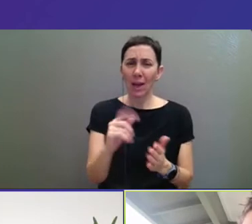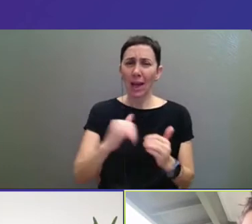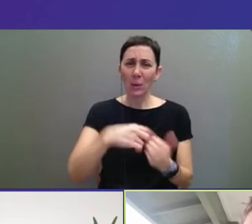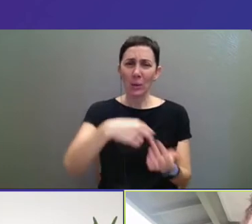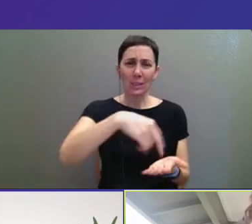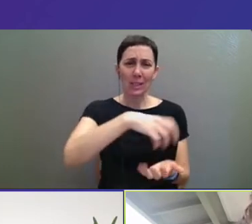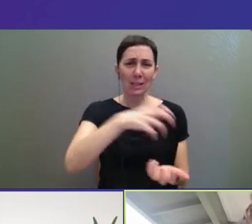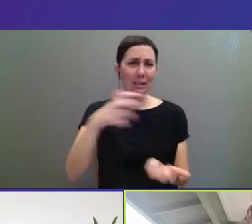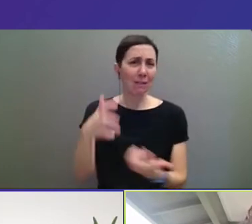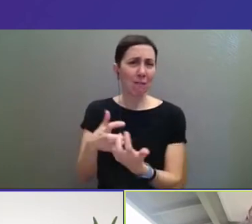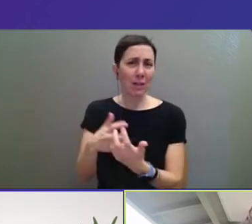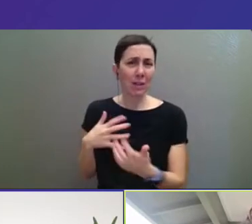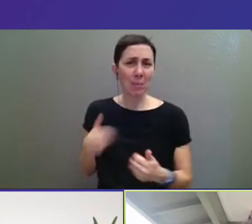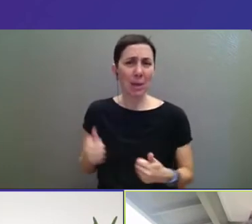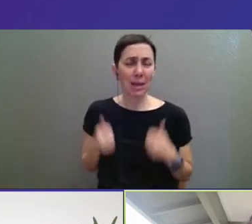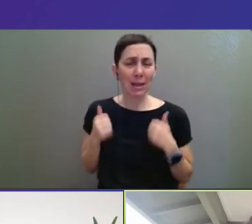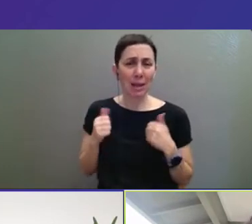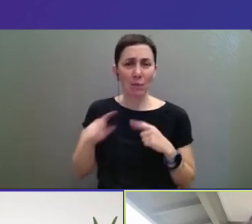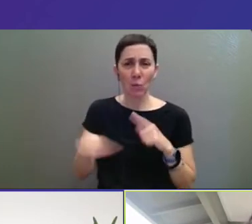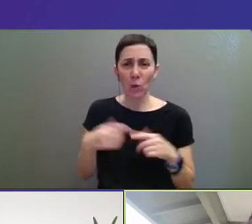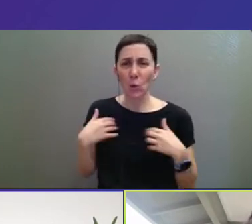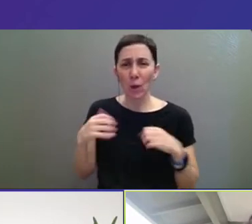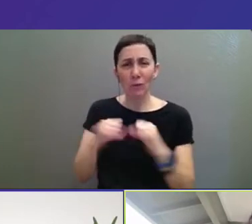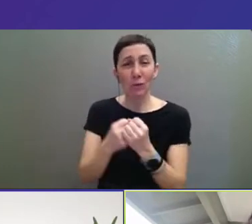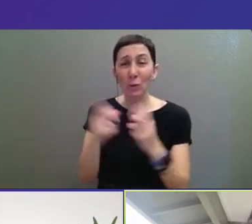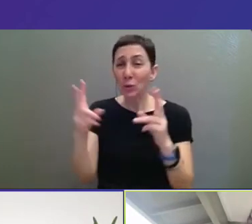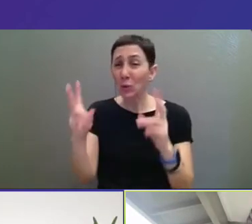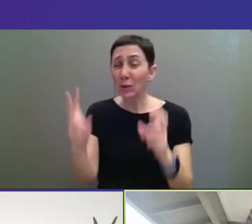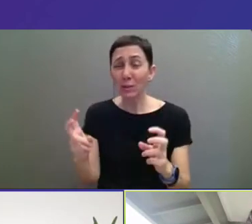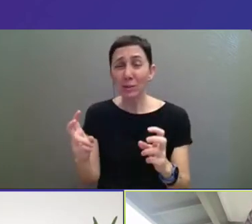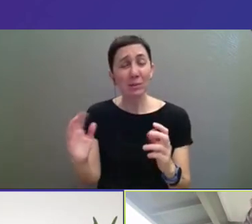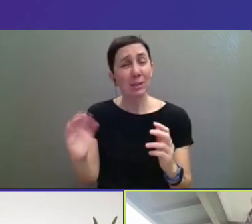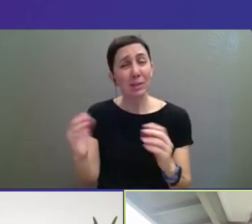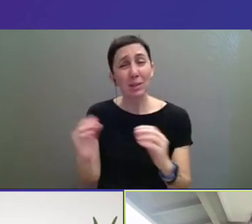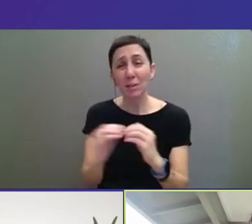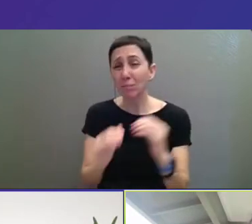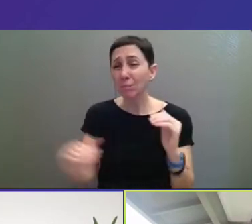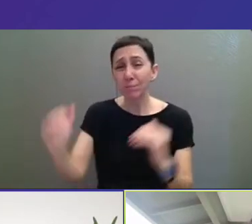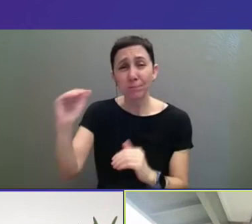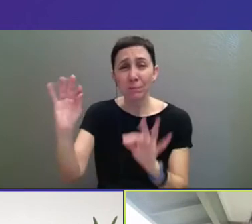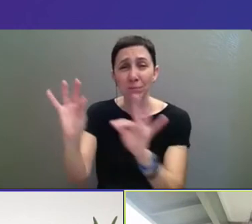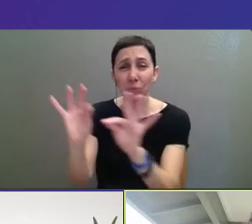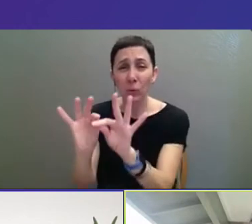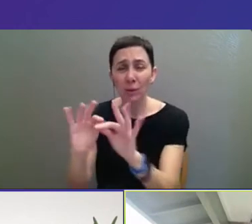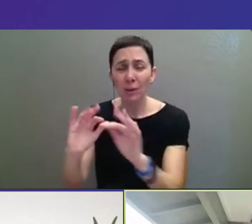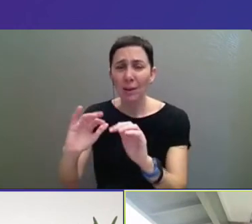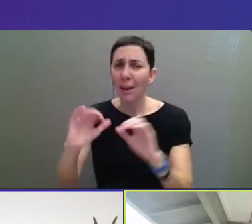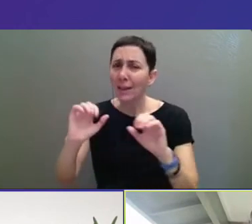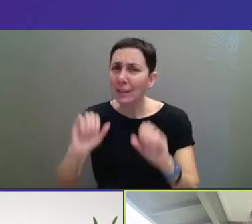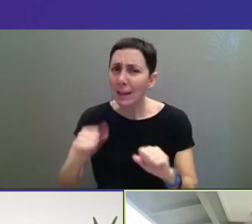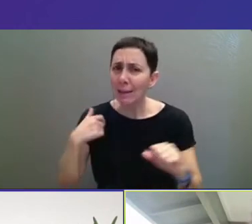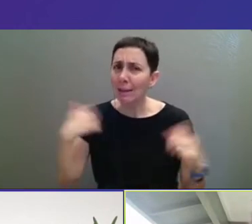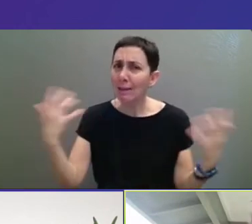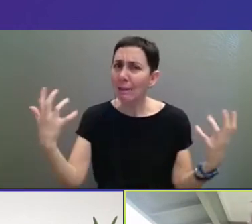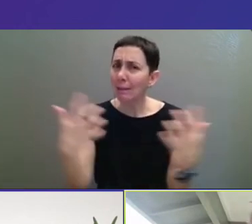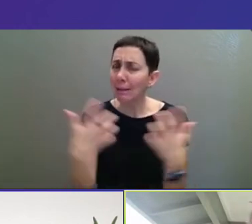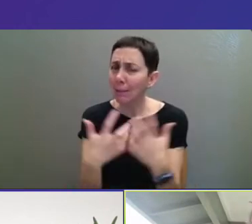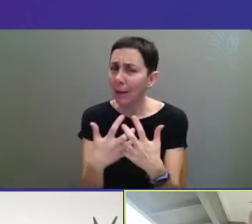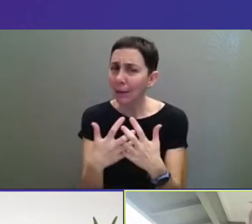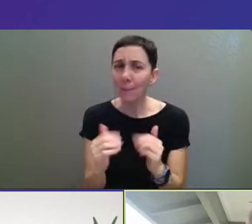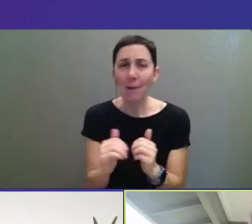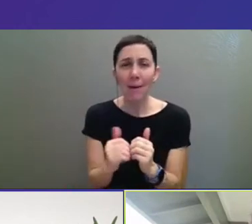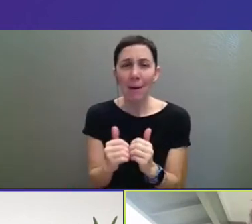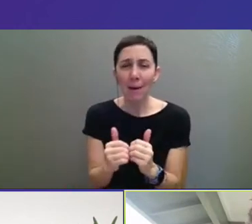life when there are all these other social issues that seem so much more important, and how can I really combine the two of them together? And I wasn't